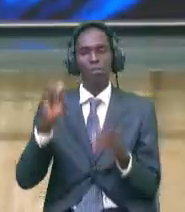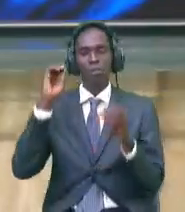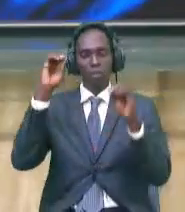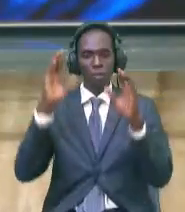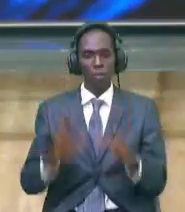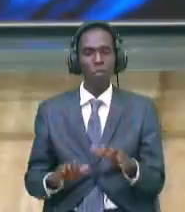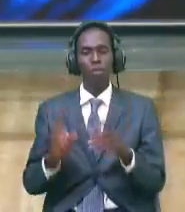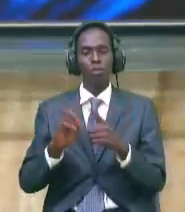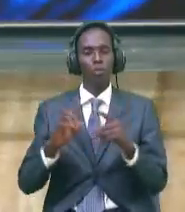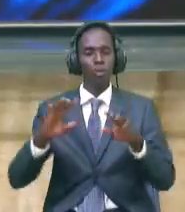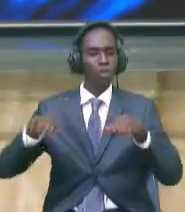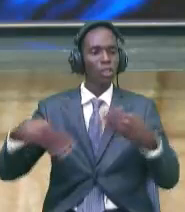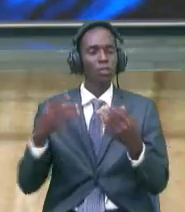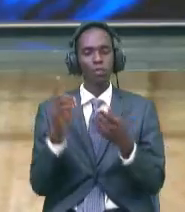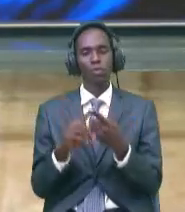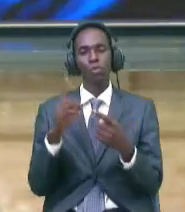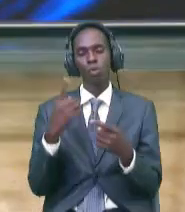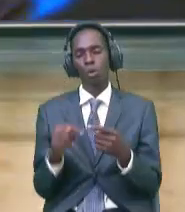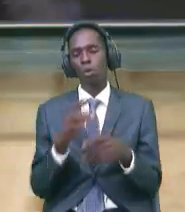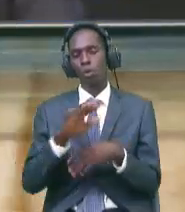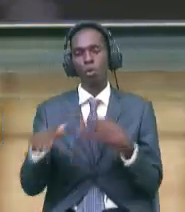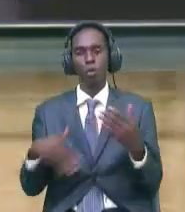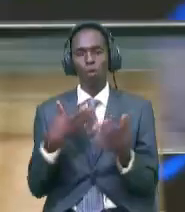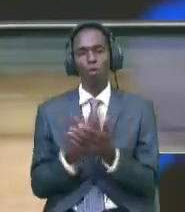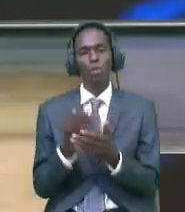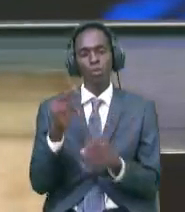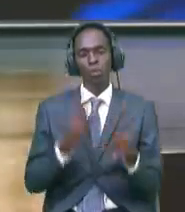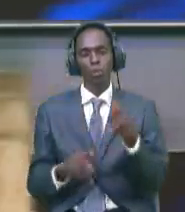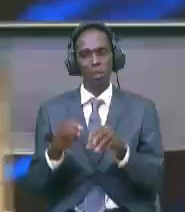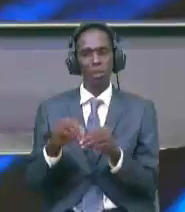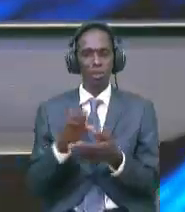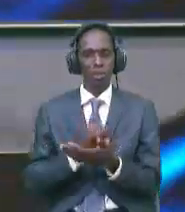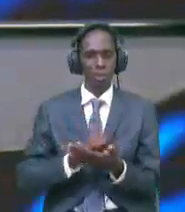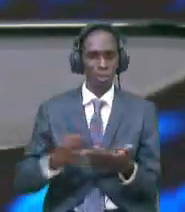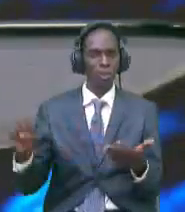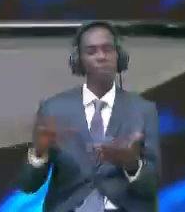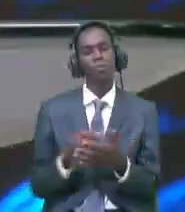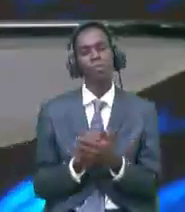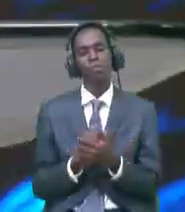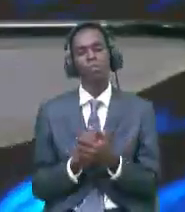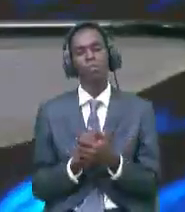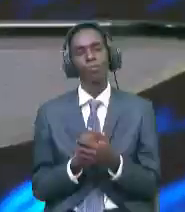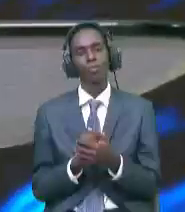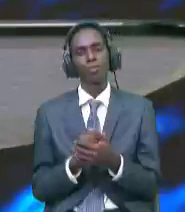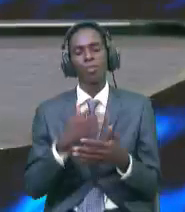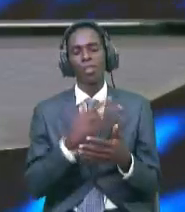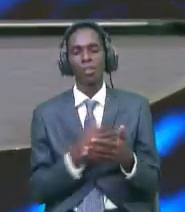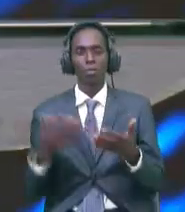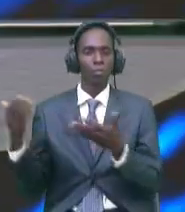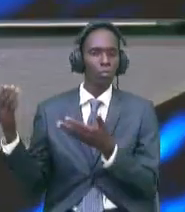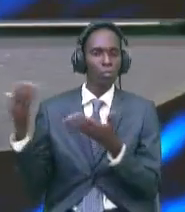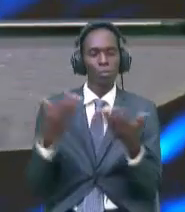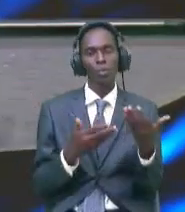to those saints in need. In verse 4, it tells us the beauty of how they gave, praying us with much